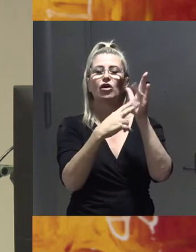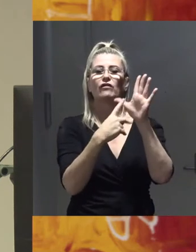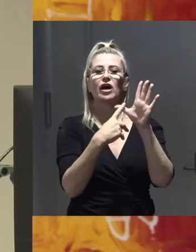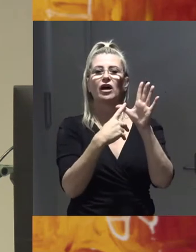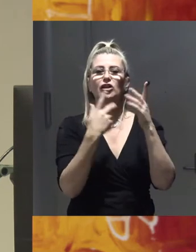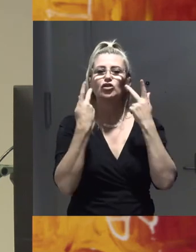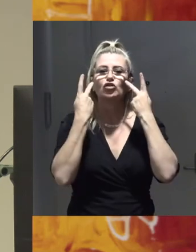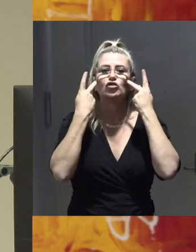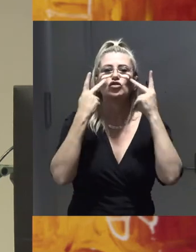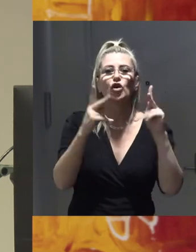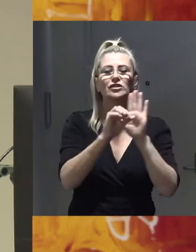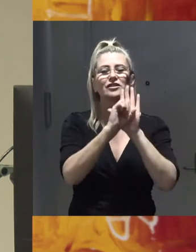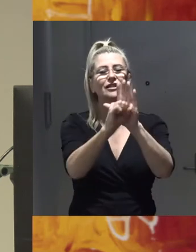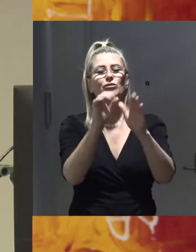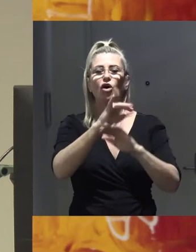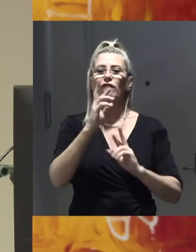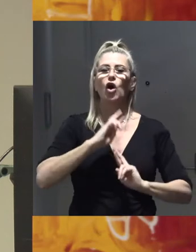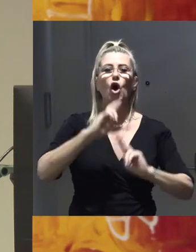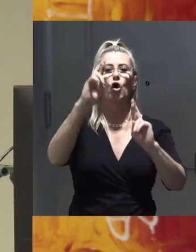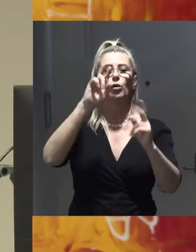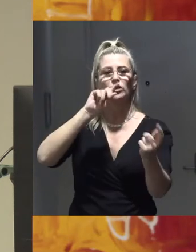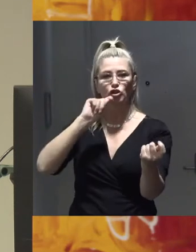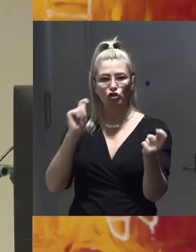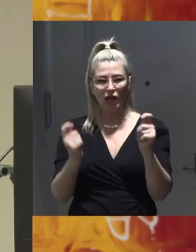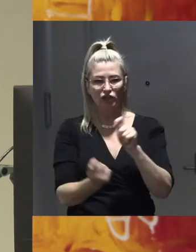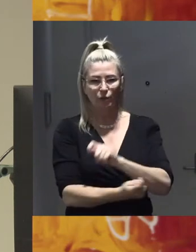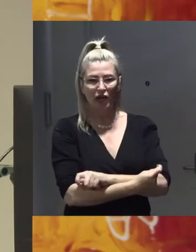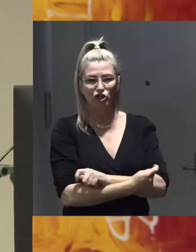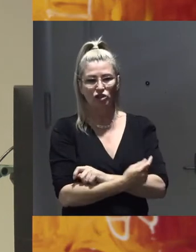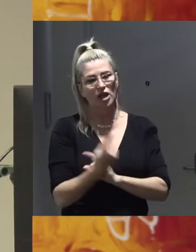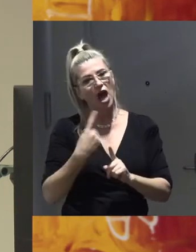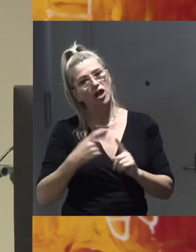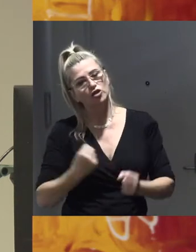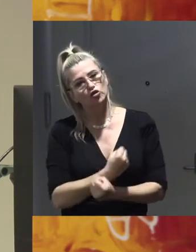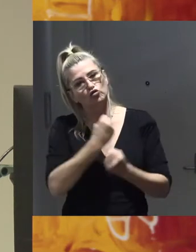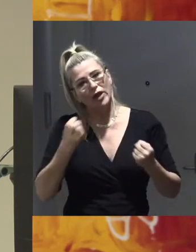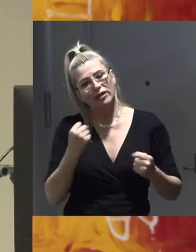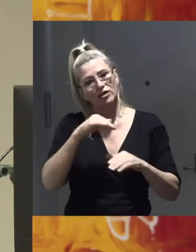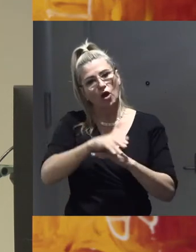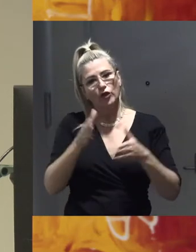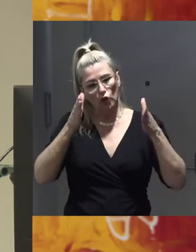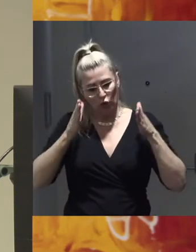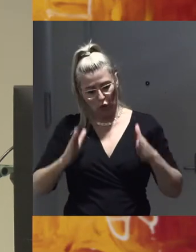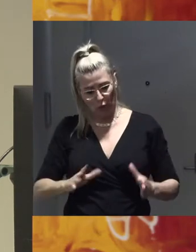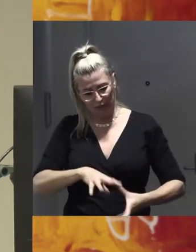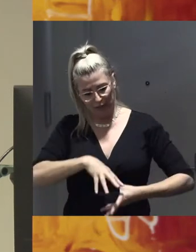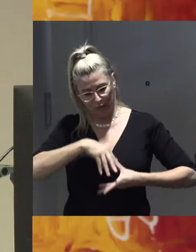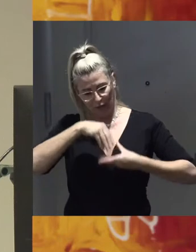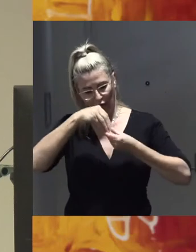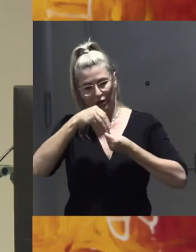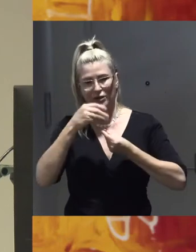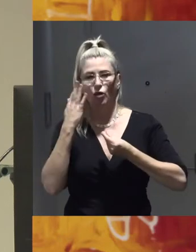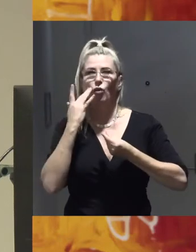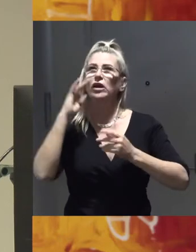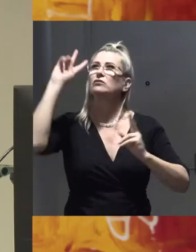resilience, hope, transformation, and strength of the human spirit in the face of devastation and